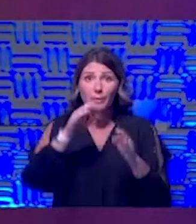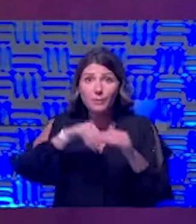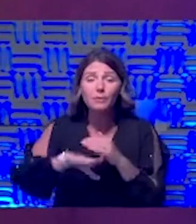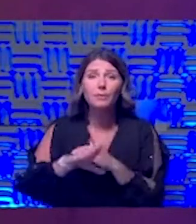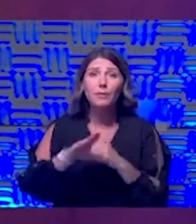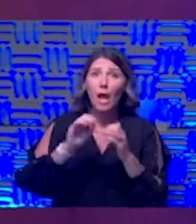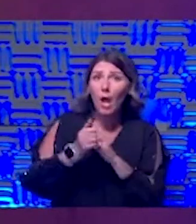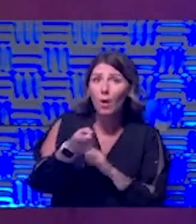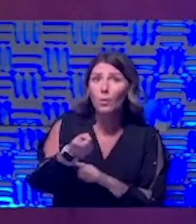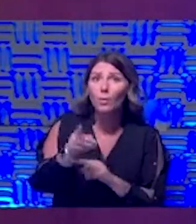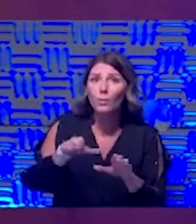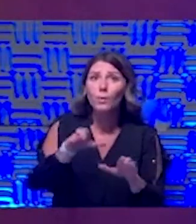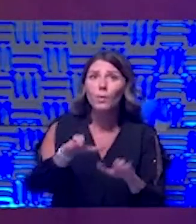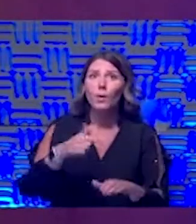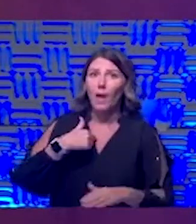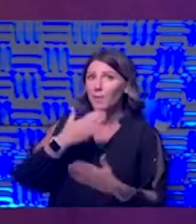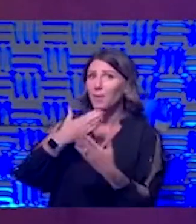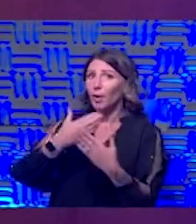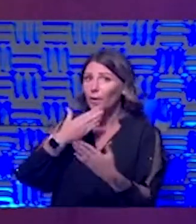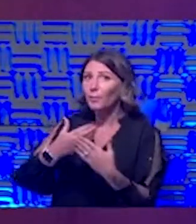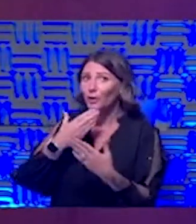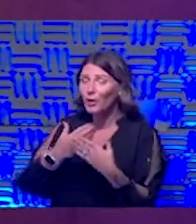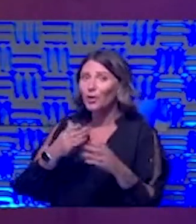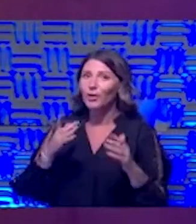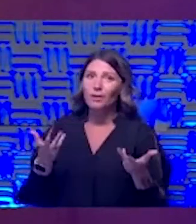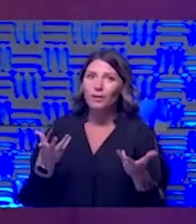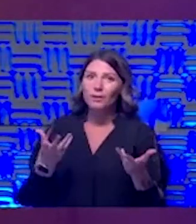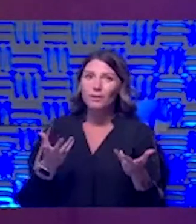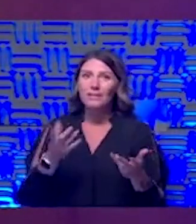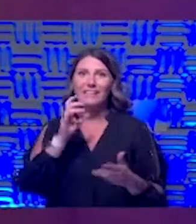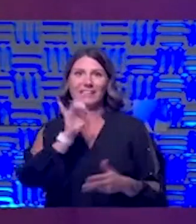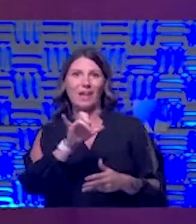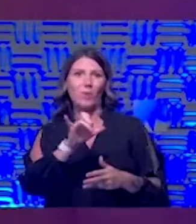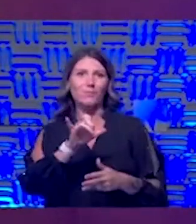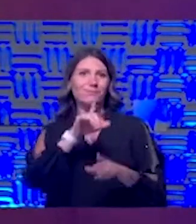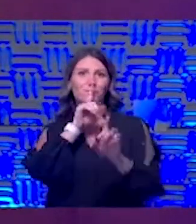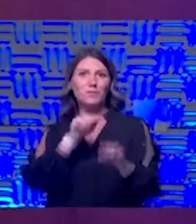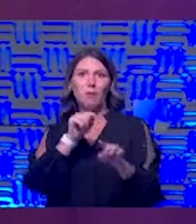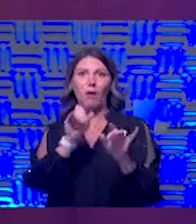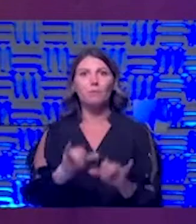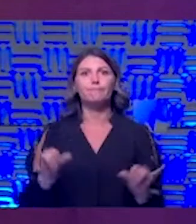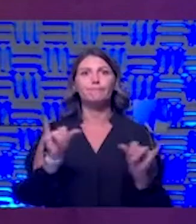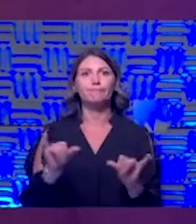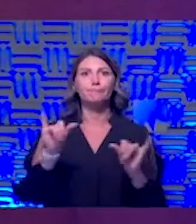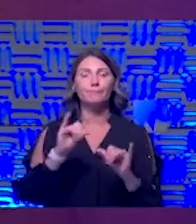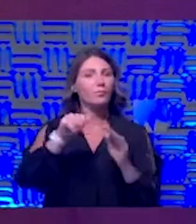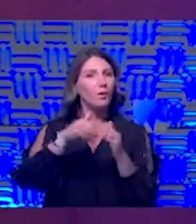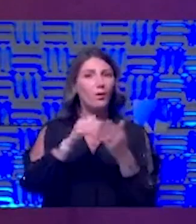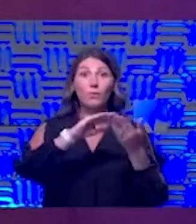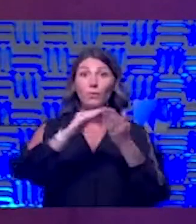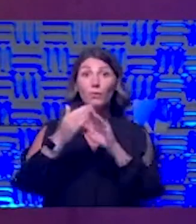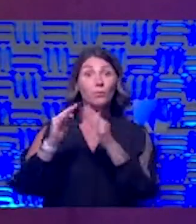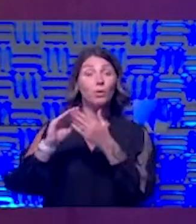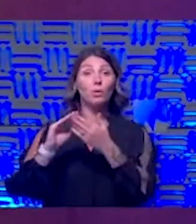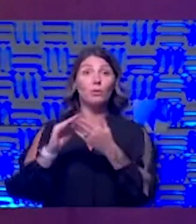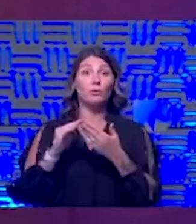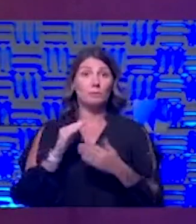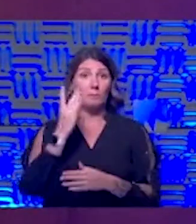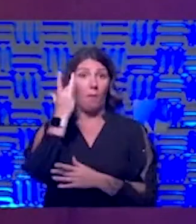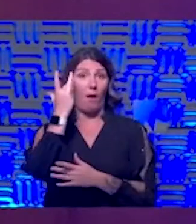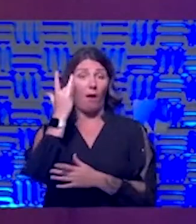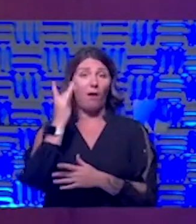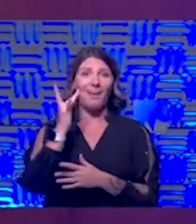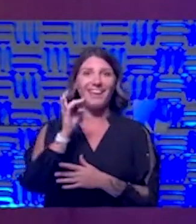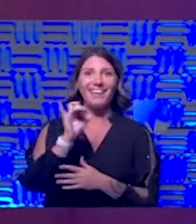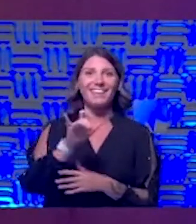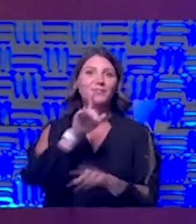doing? And I'm good. And that's pretty much the stock response I think you find in all these communities, because